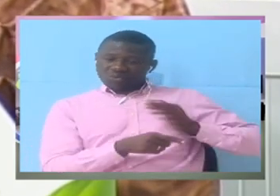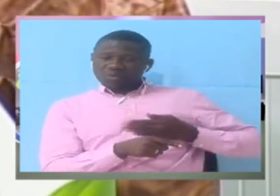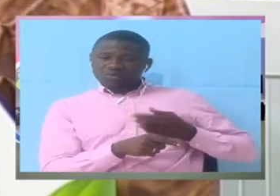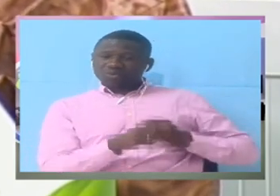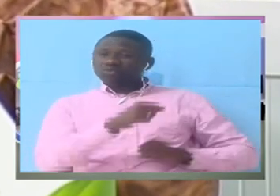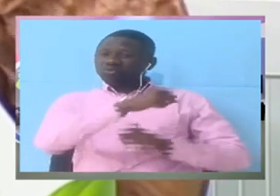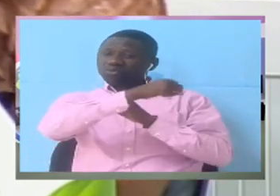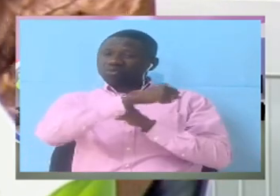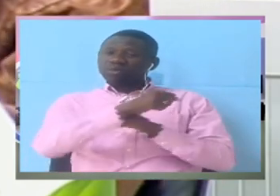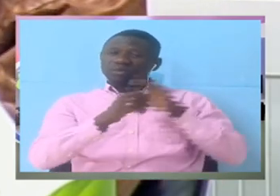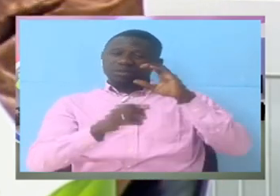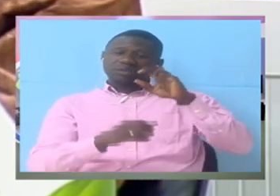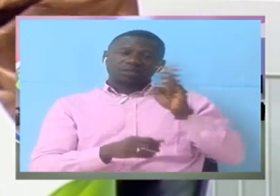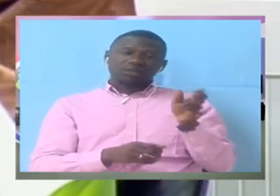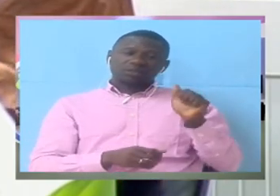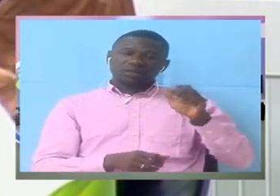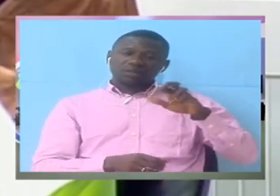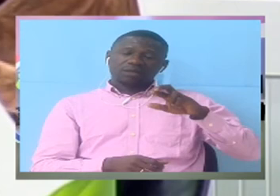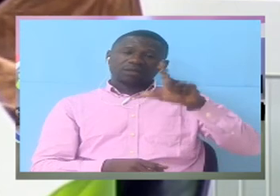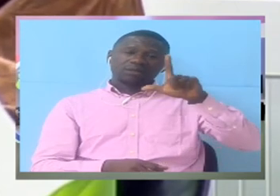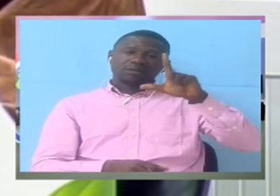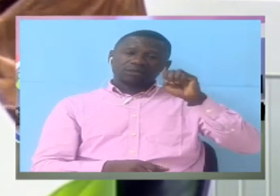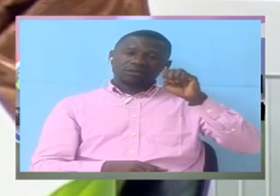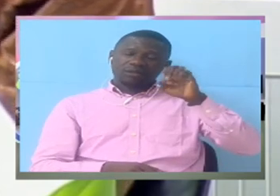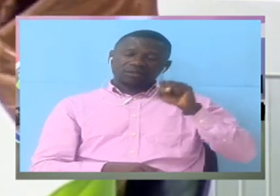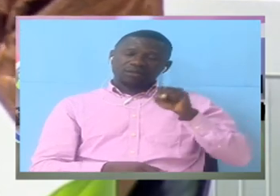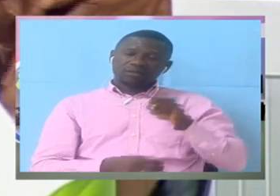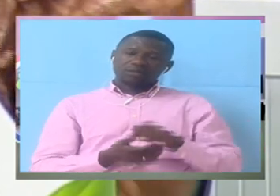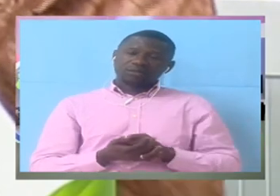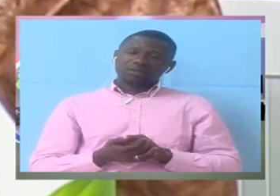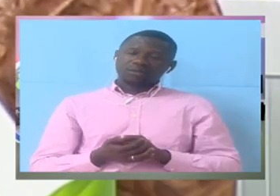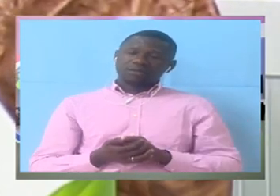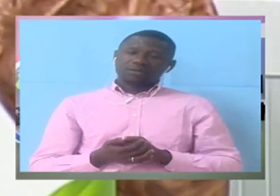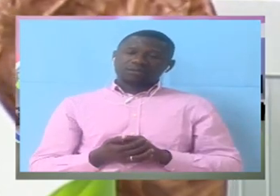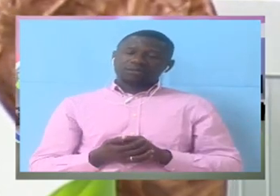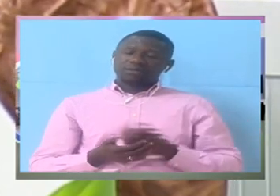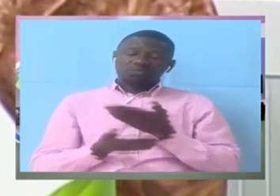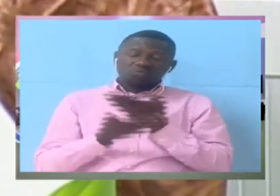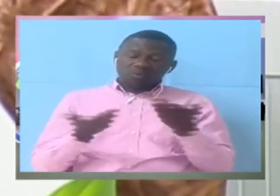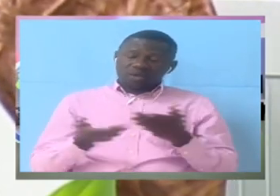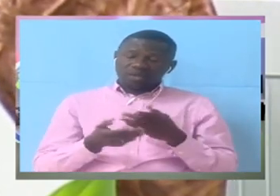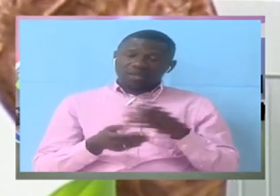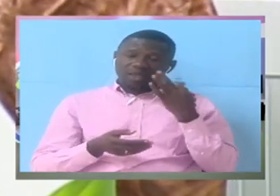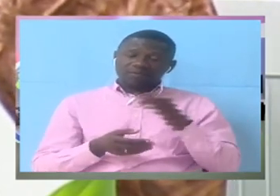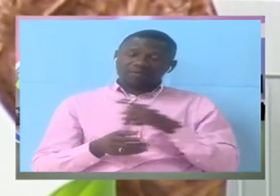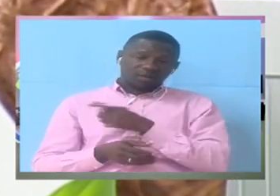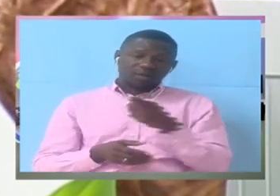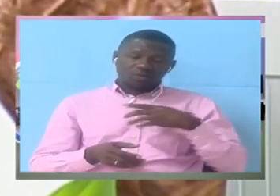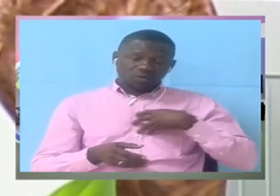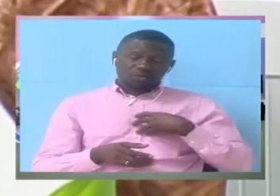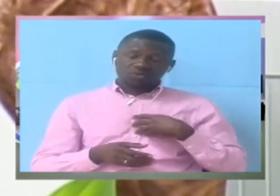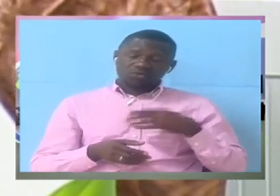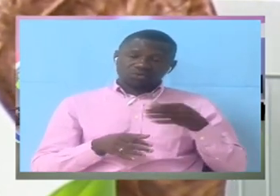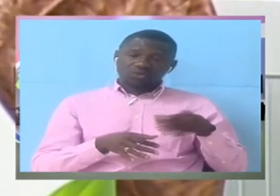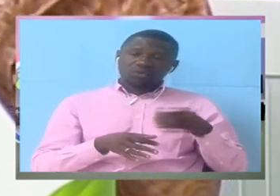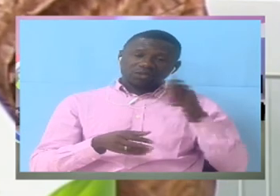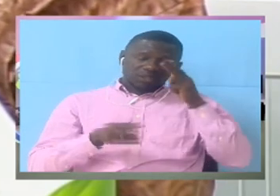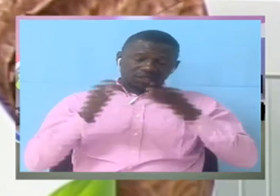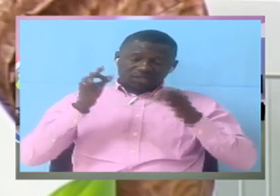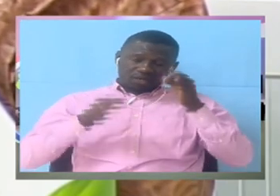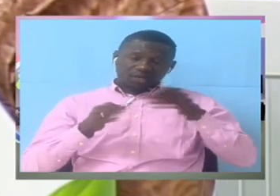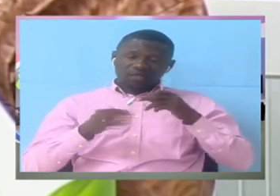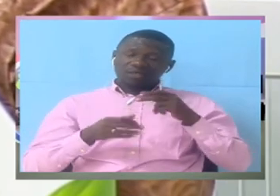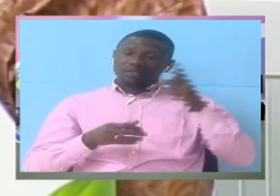even supporting Charles Taylor then. That was why if they want to trial Charles Taylor